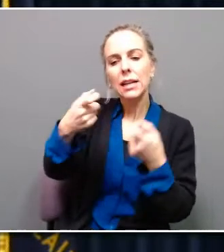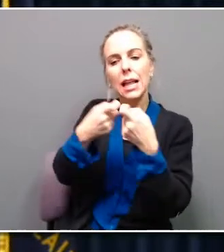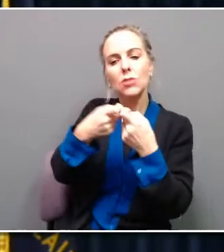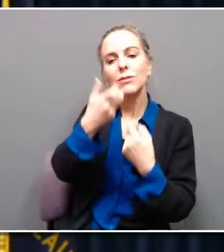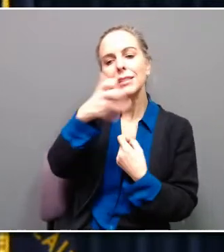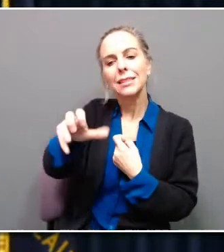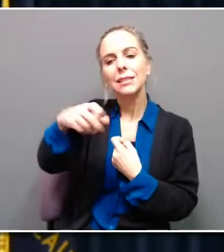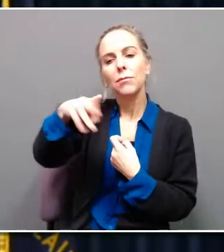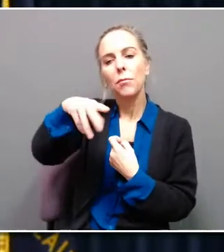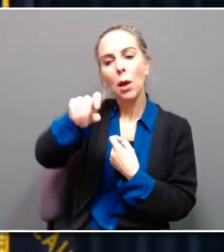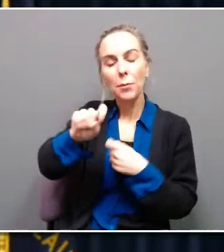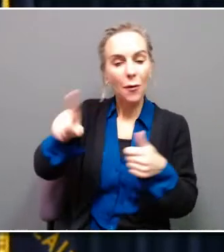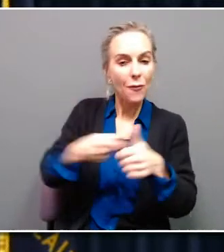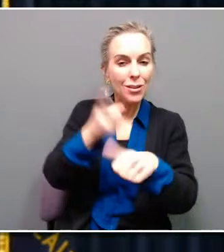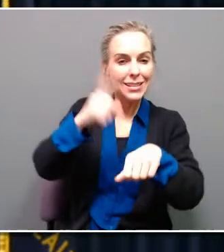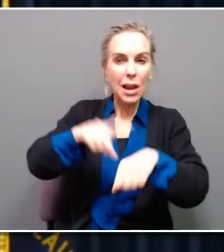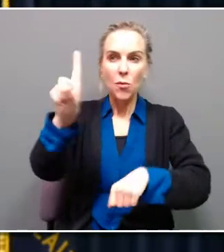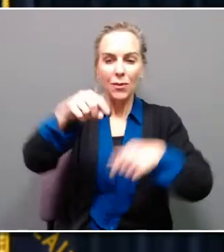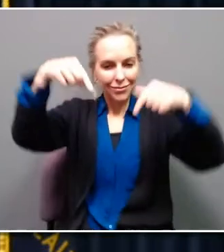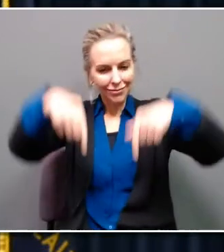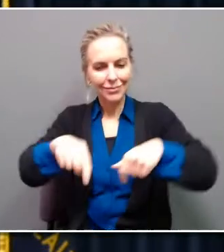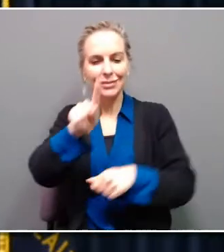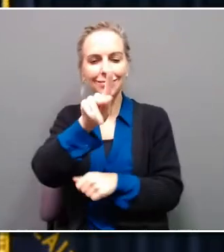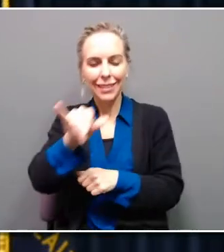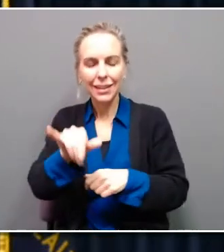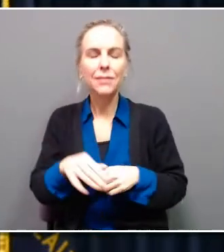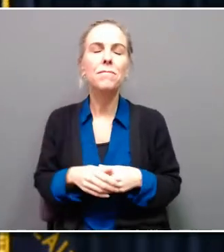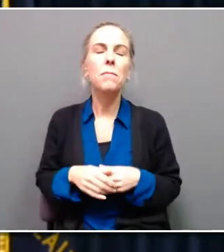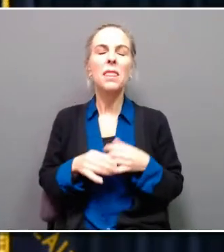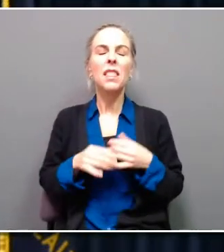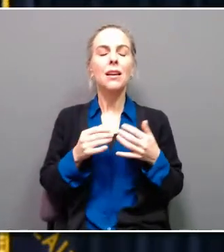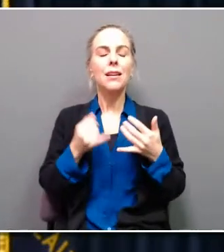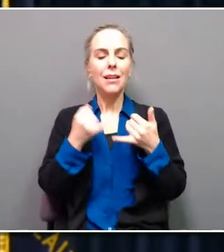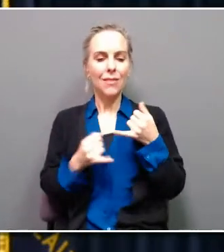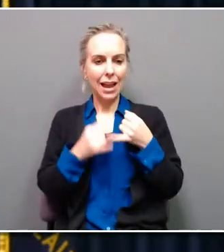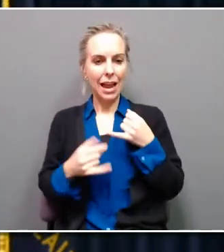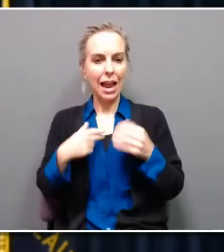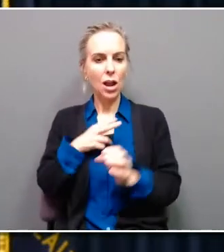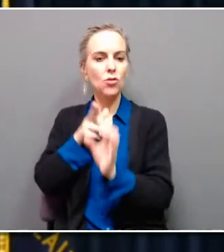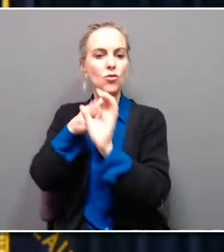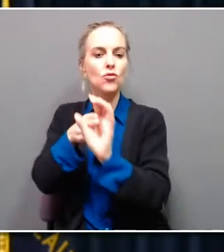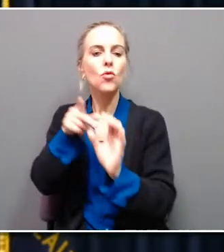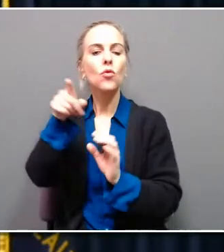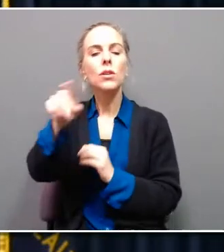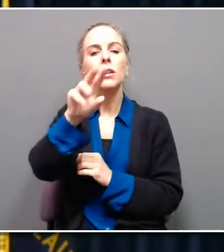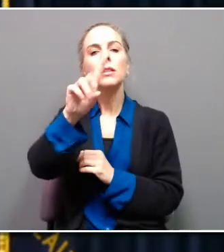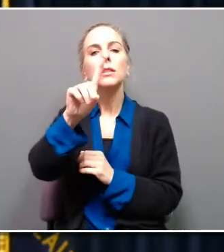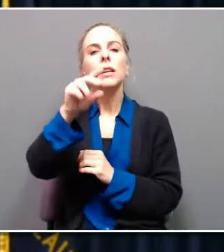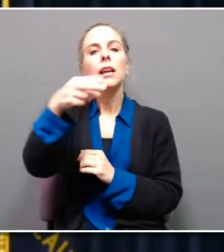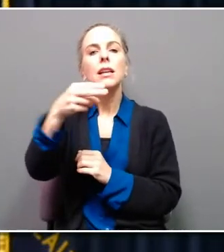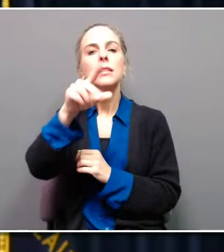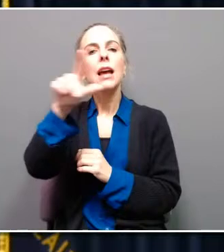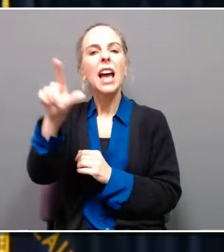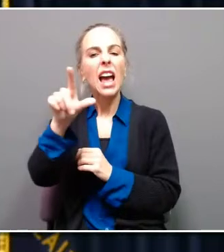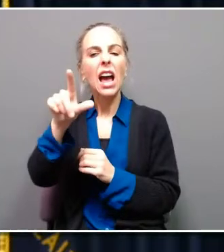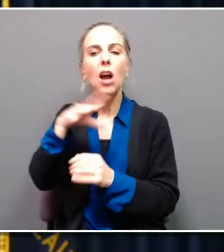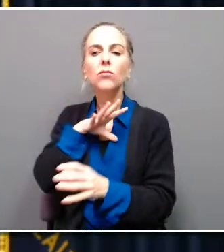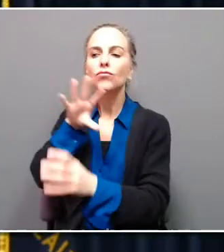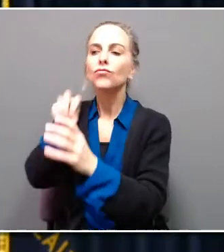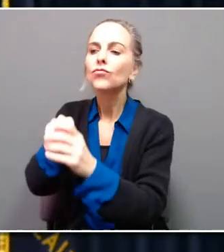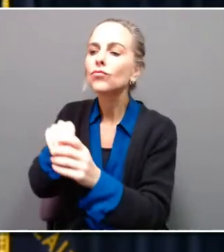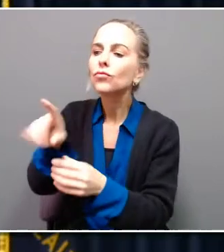is here in Kentucky. Finally, on Tuesday, I joined leaders at DHL to get a firsthand look at the